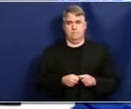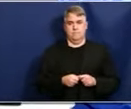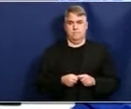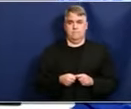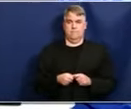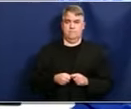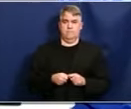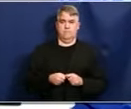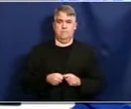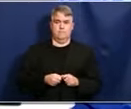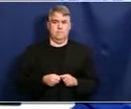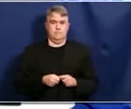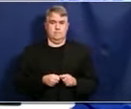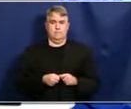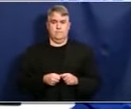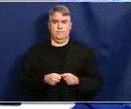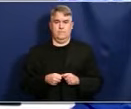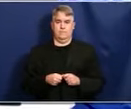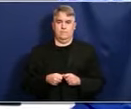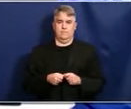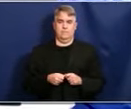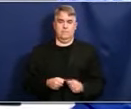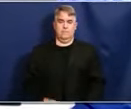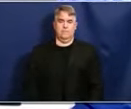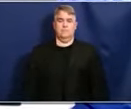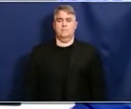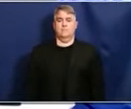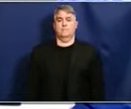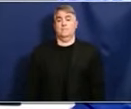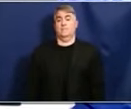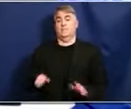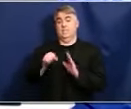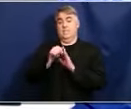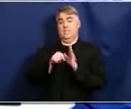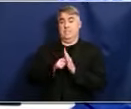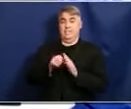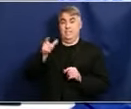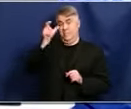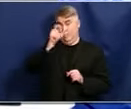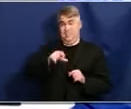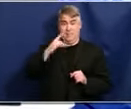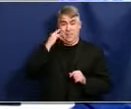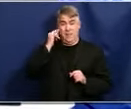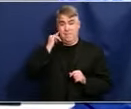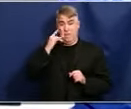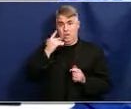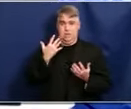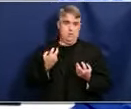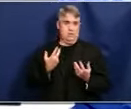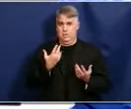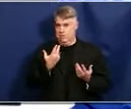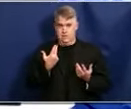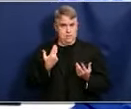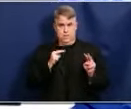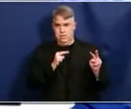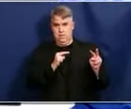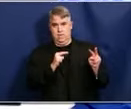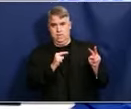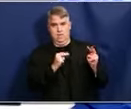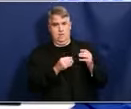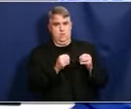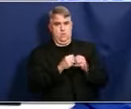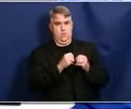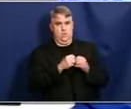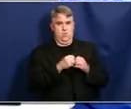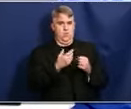the outcry from across the state, other categories have been added on, and we will be adding those.